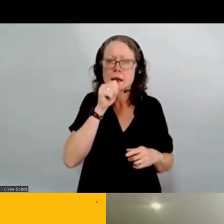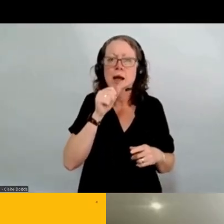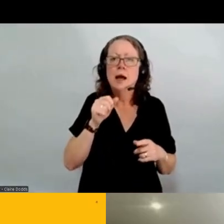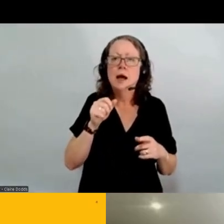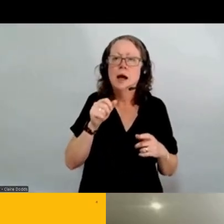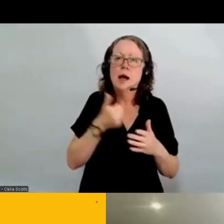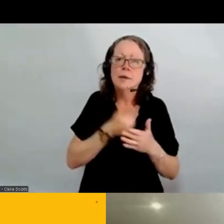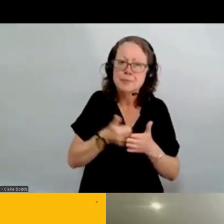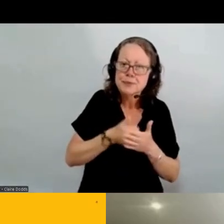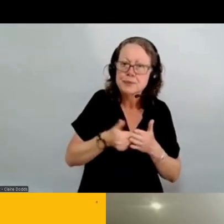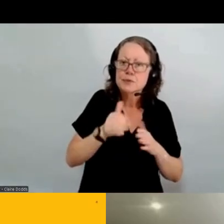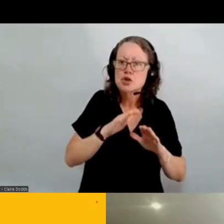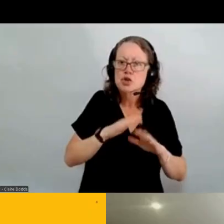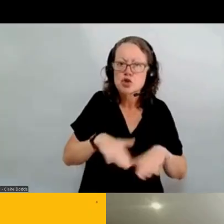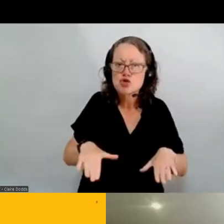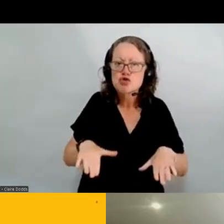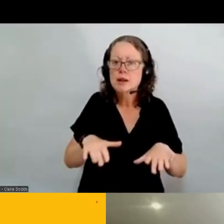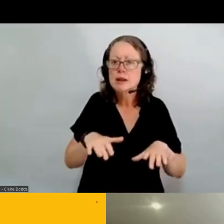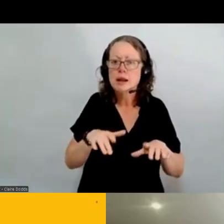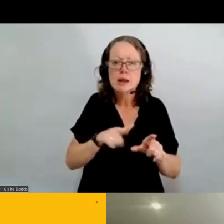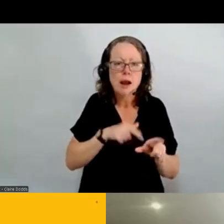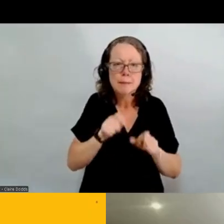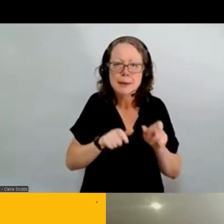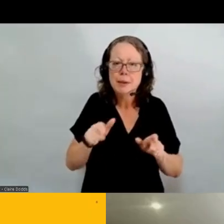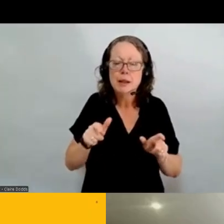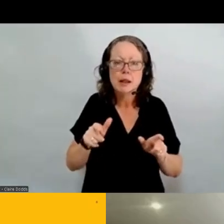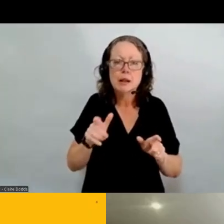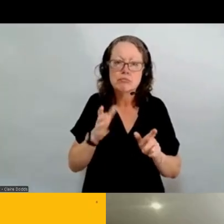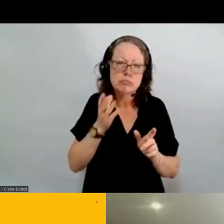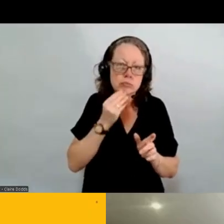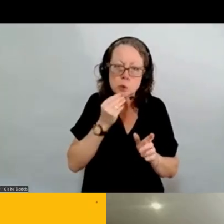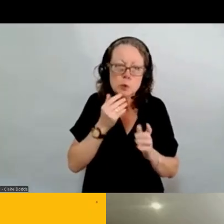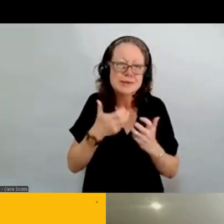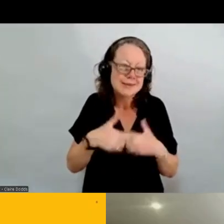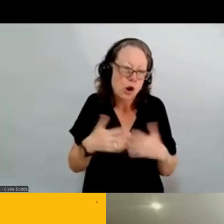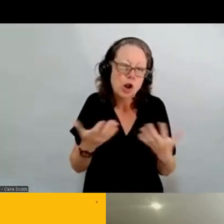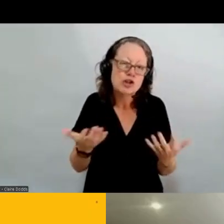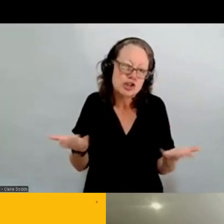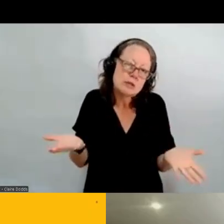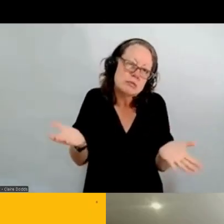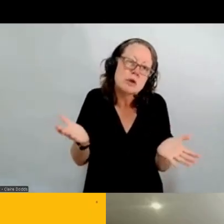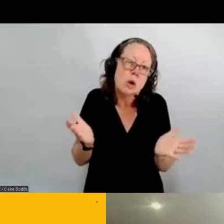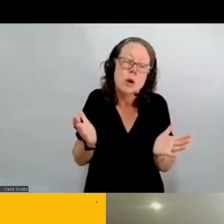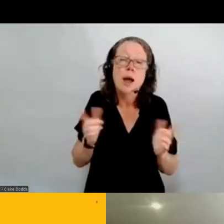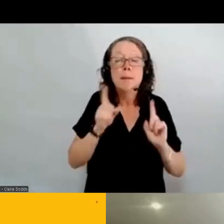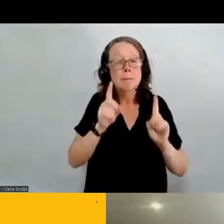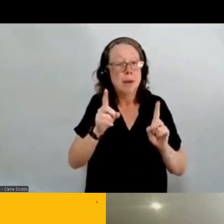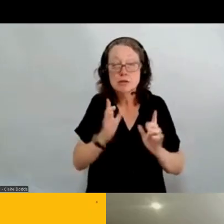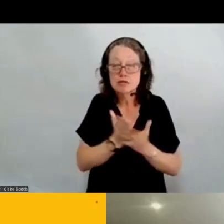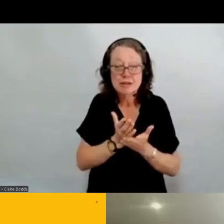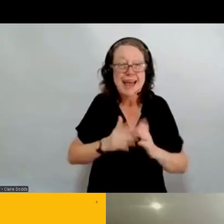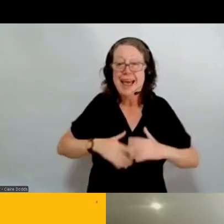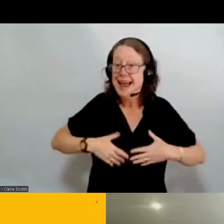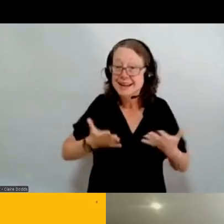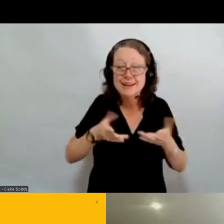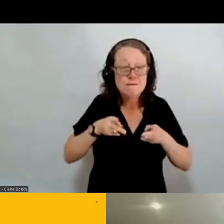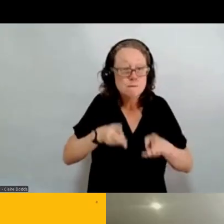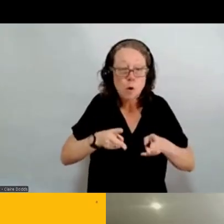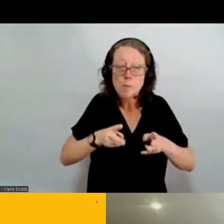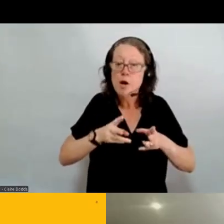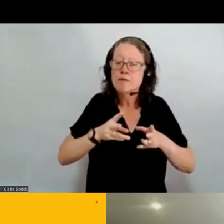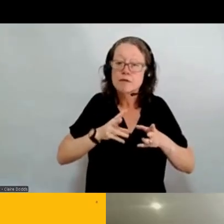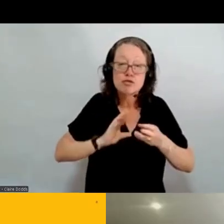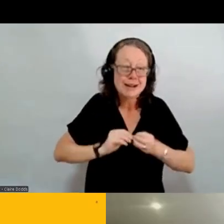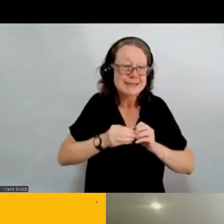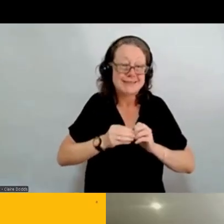matter. But really big fans of all forms of creativity when it comes to writing and reading and form and format.